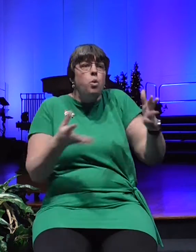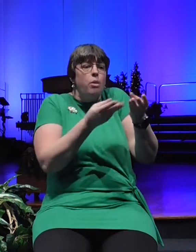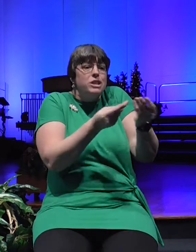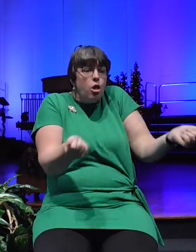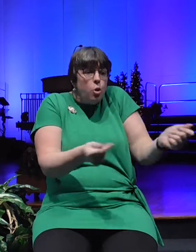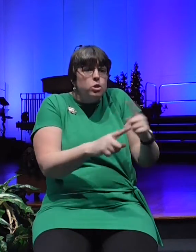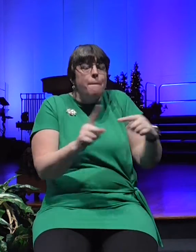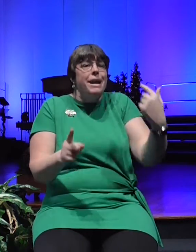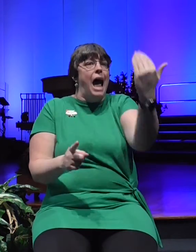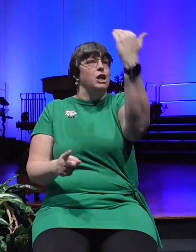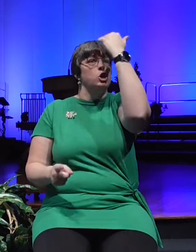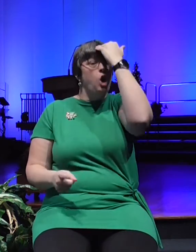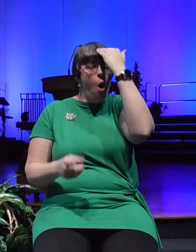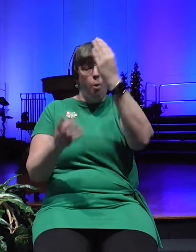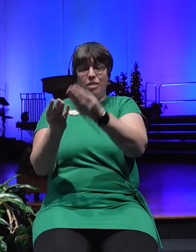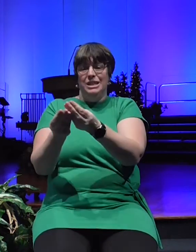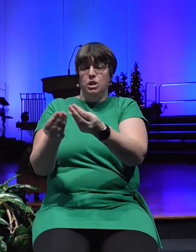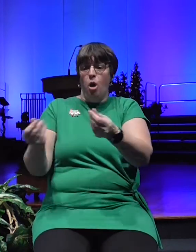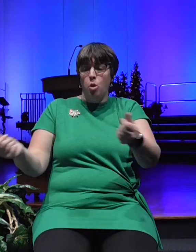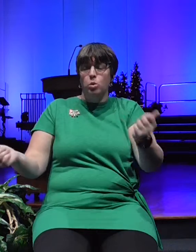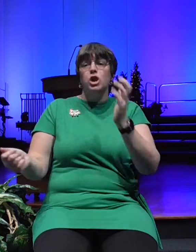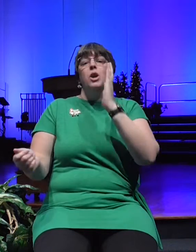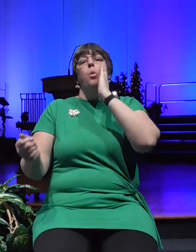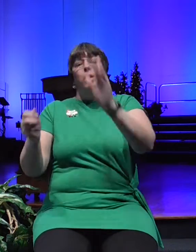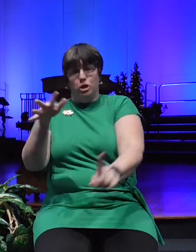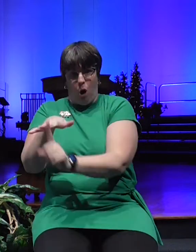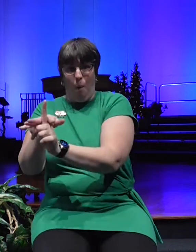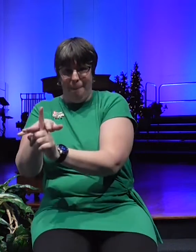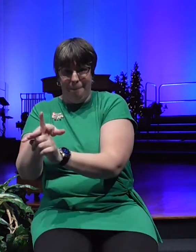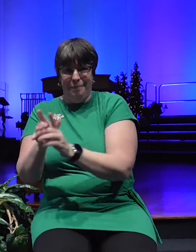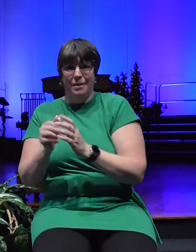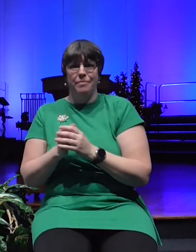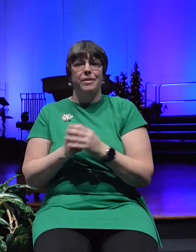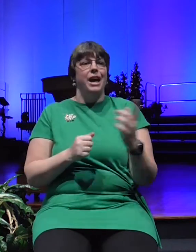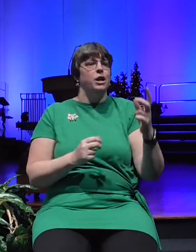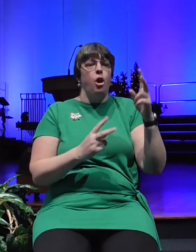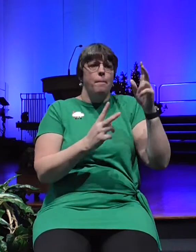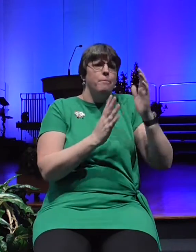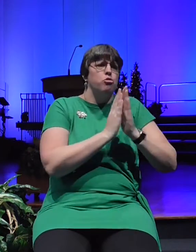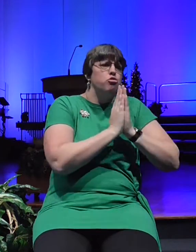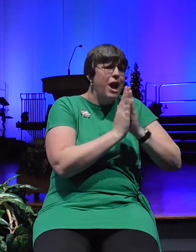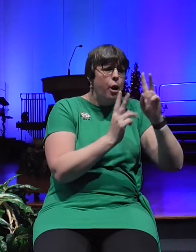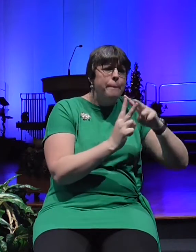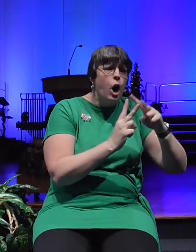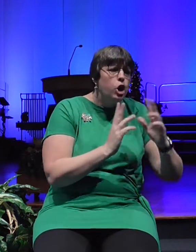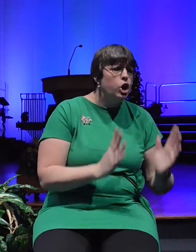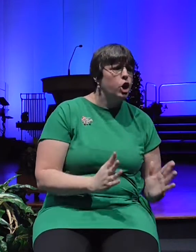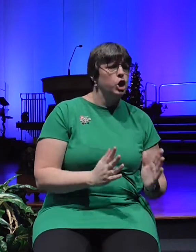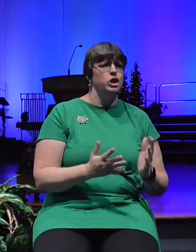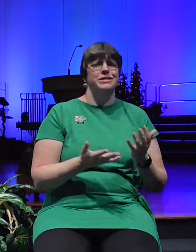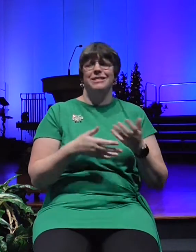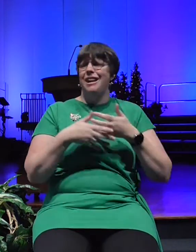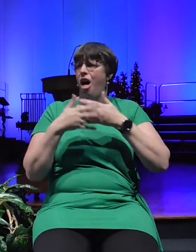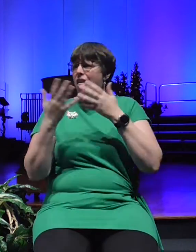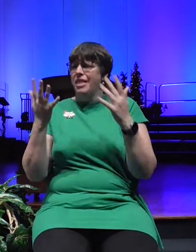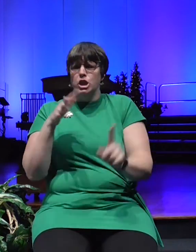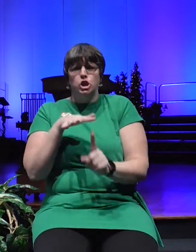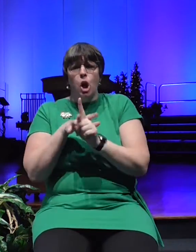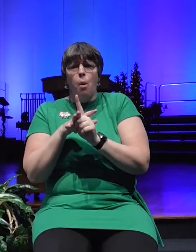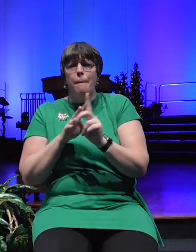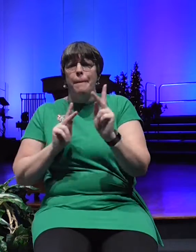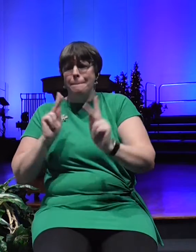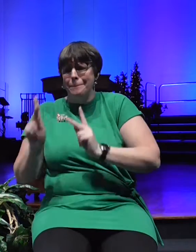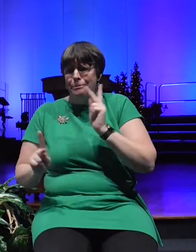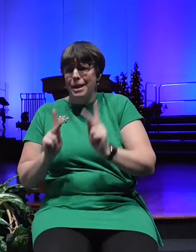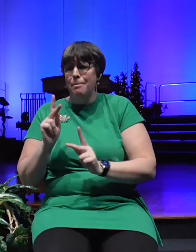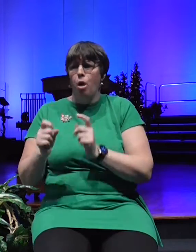is, but I know the solution is unfolding. They show up in prayer partners and practitioners. They show up in